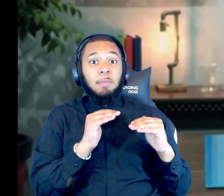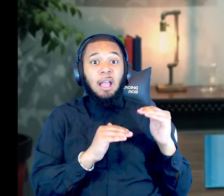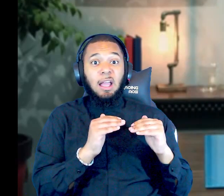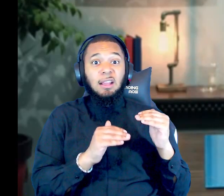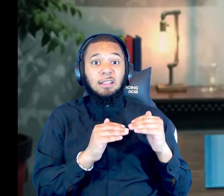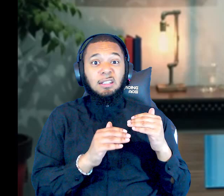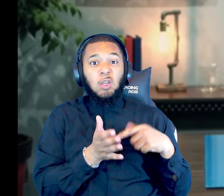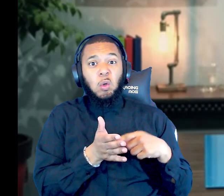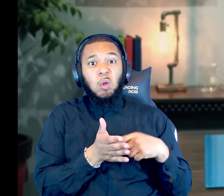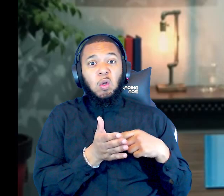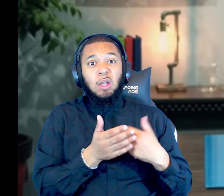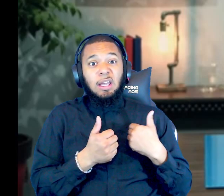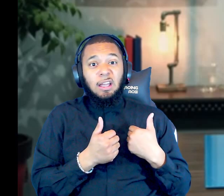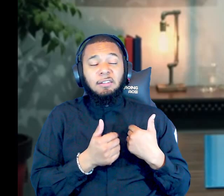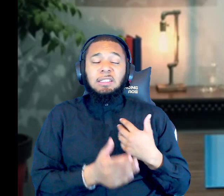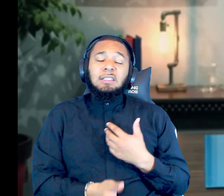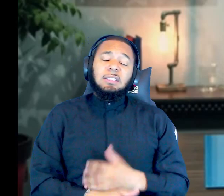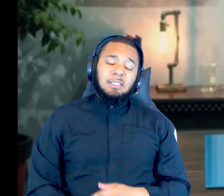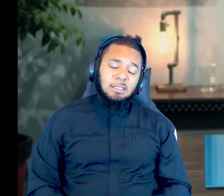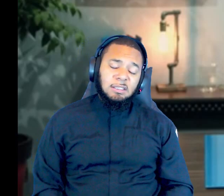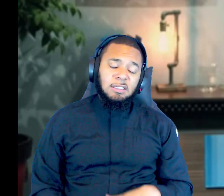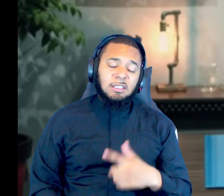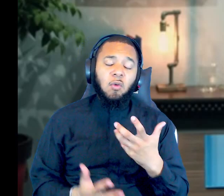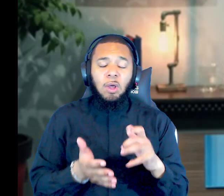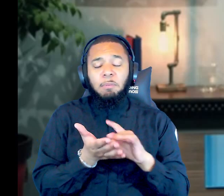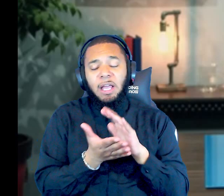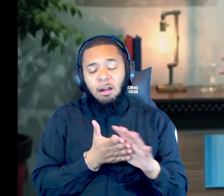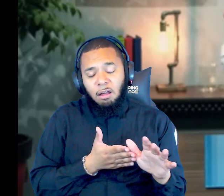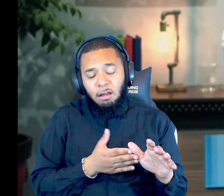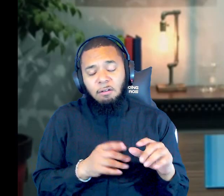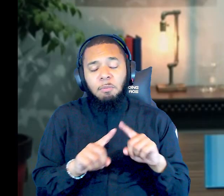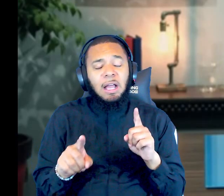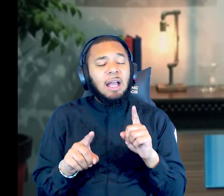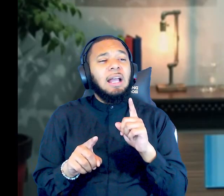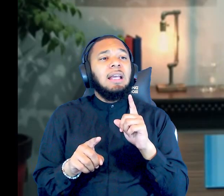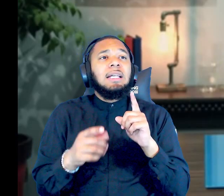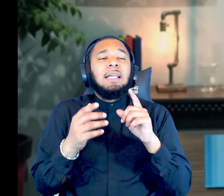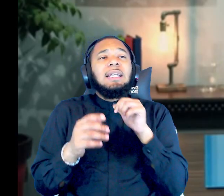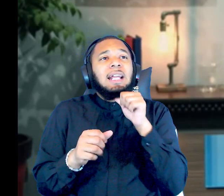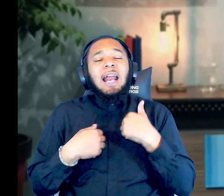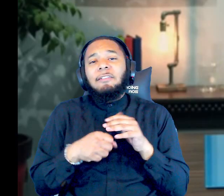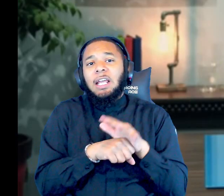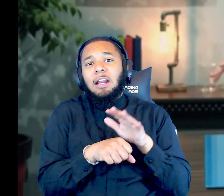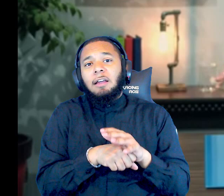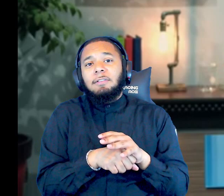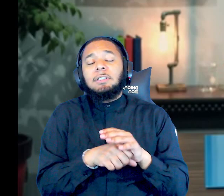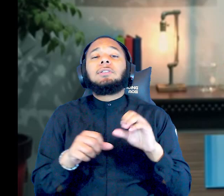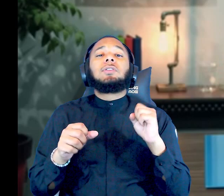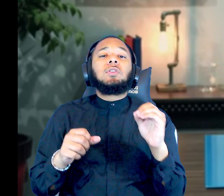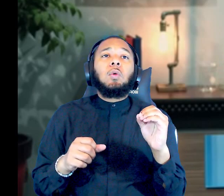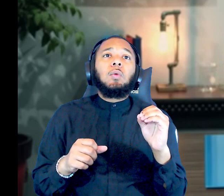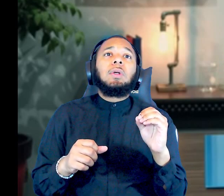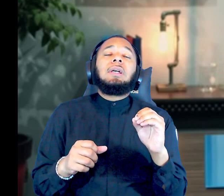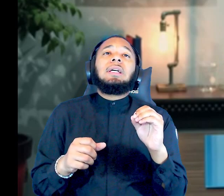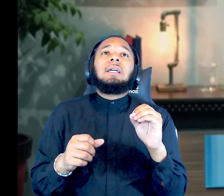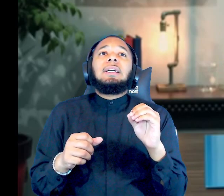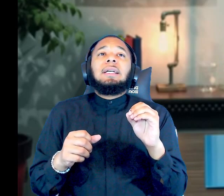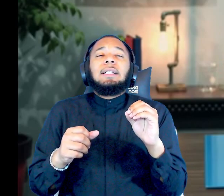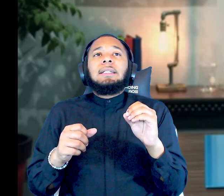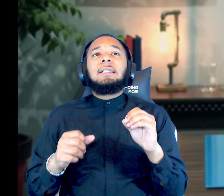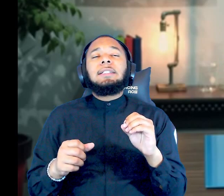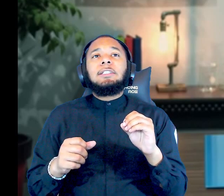then we have a finance charge. So we said, all right, let's live below our means for a little bit, not go out to the restaurant,